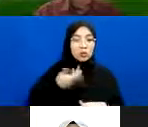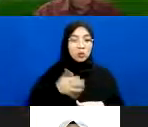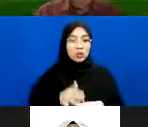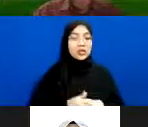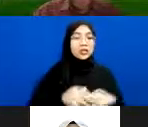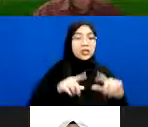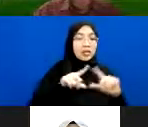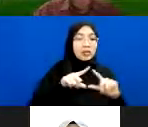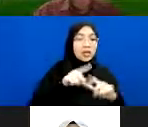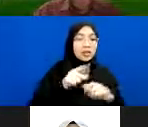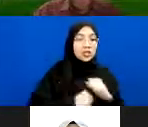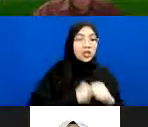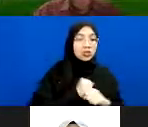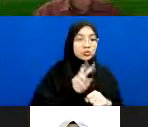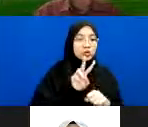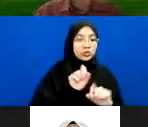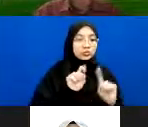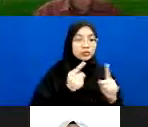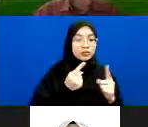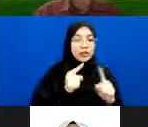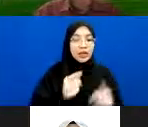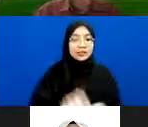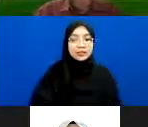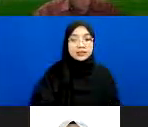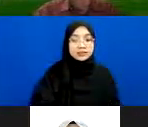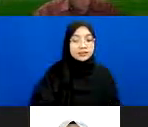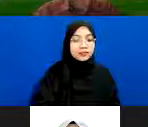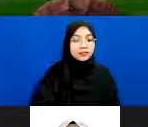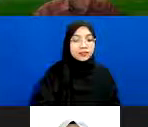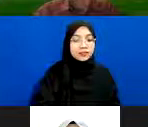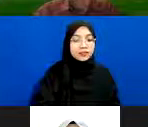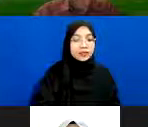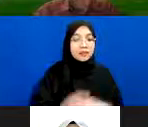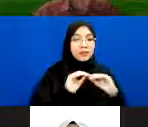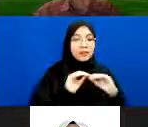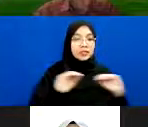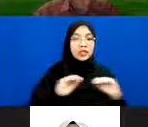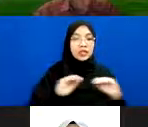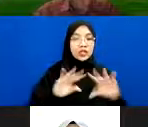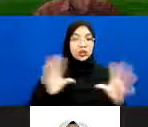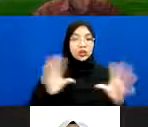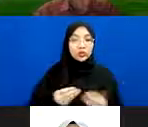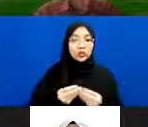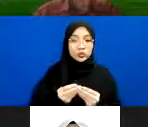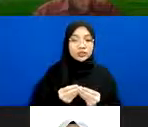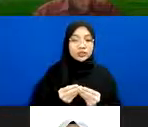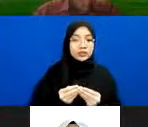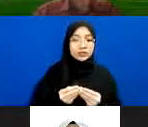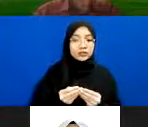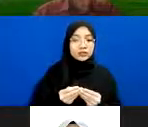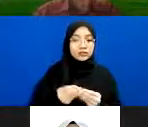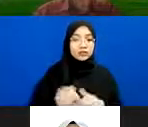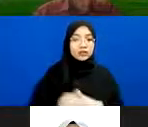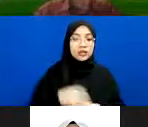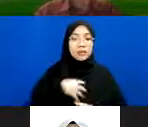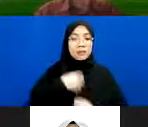Friends 2011. In the context of inclusive education, attitudes refer to how